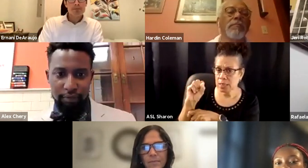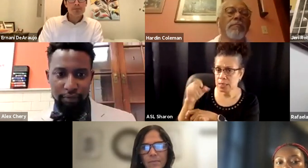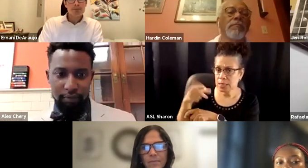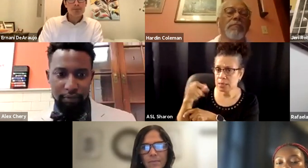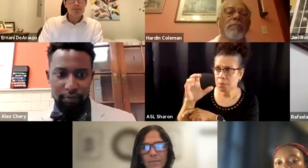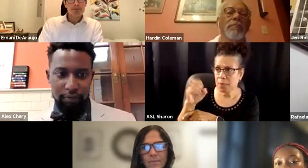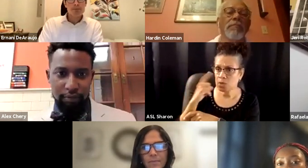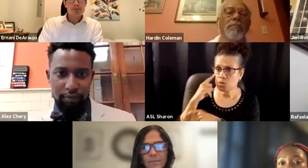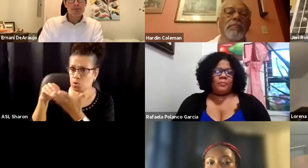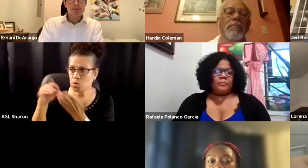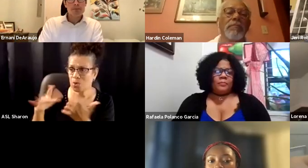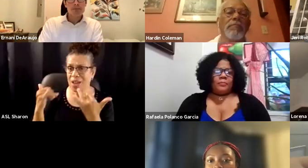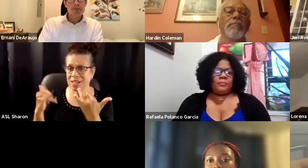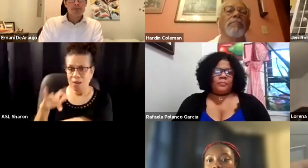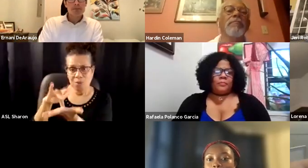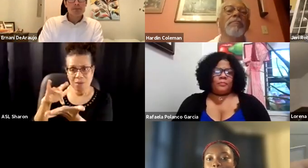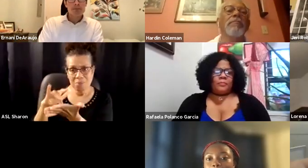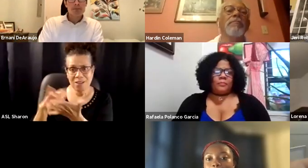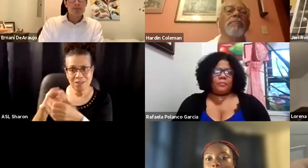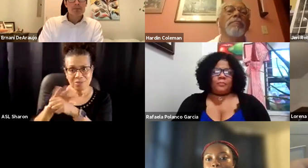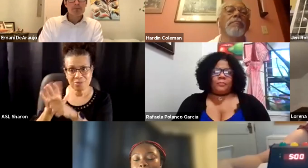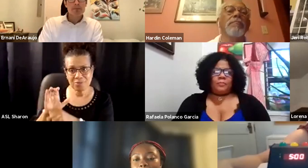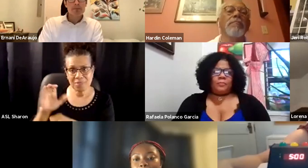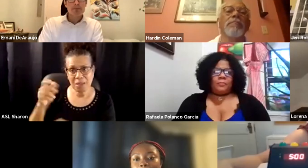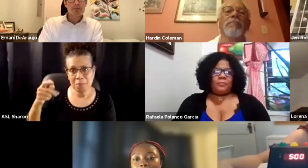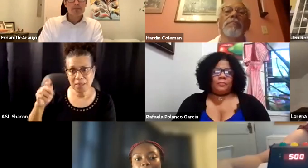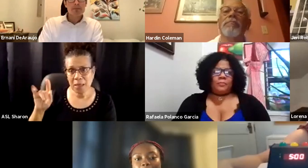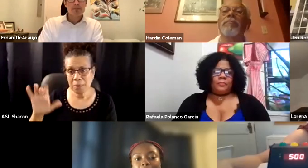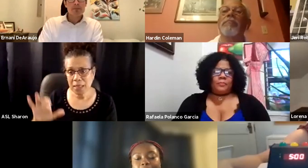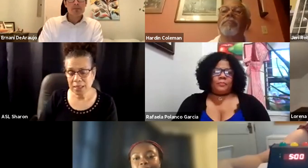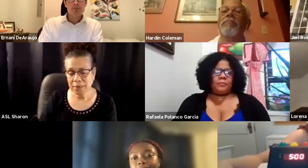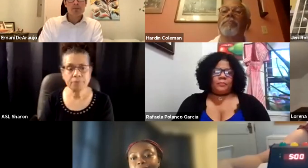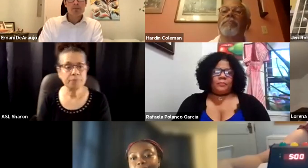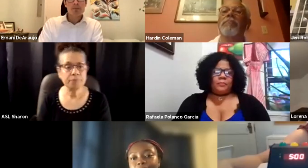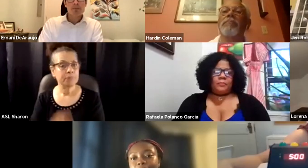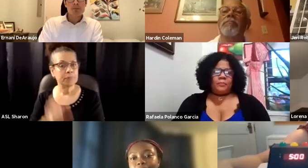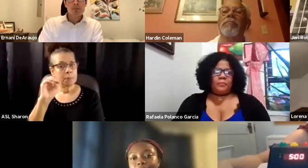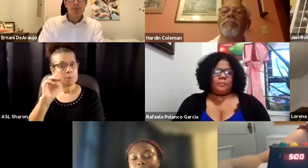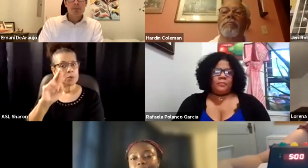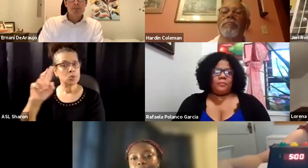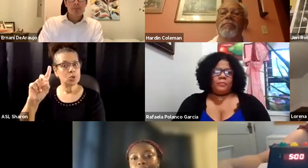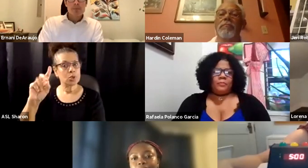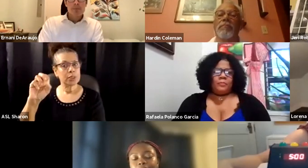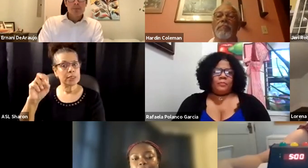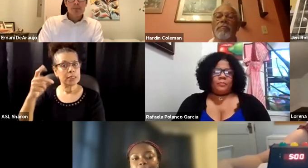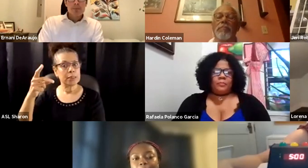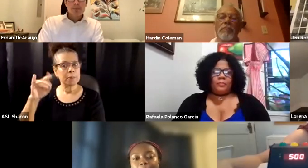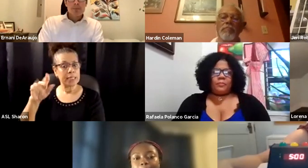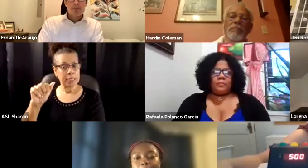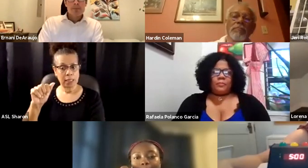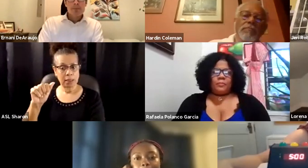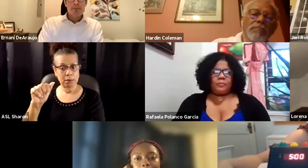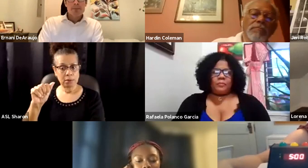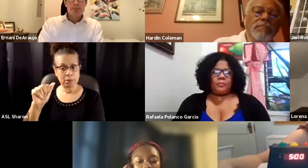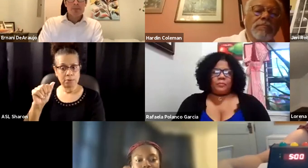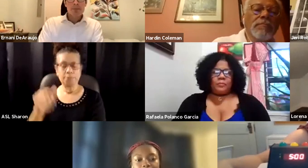that we're still in the middle of a pandemic uh mr dipina are you on i know that you went out there and visited